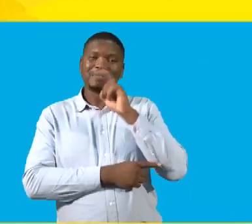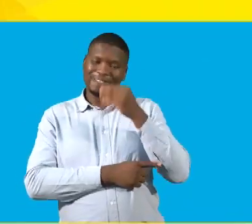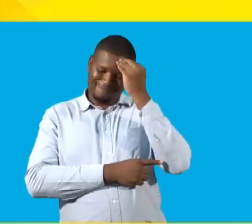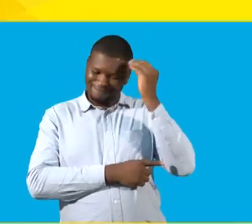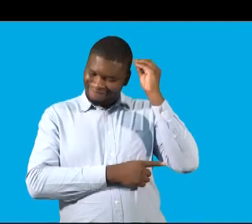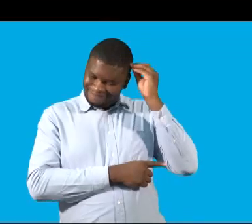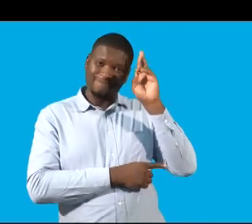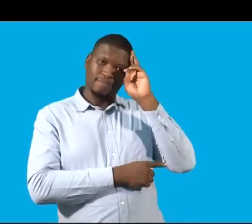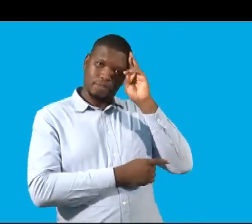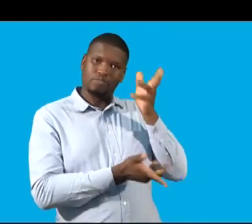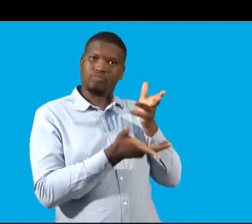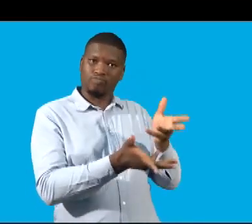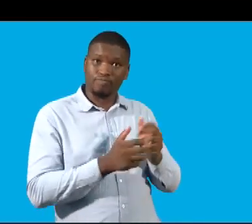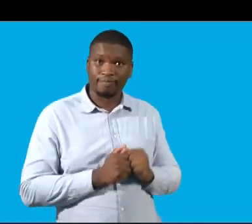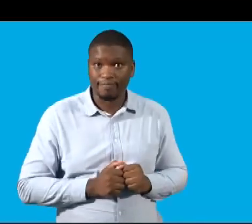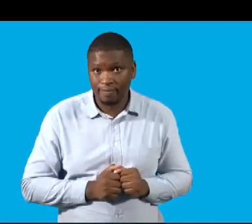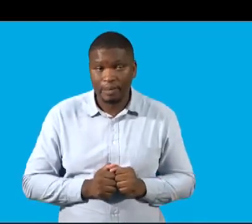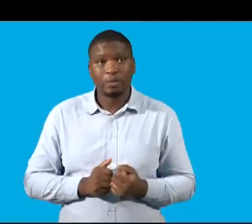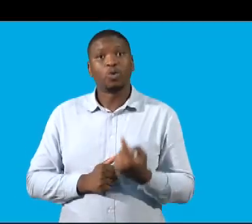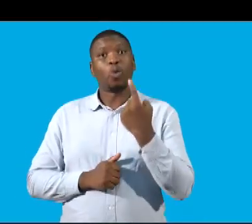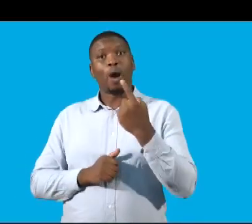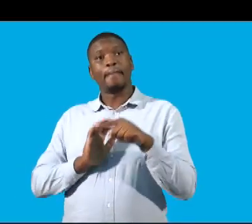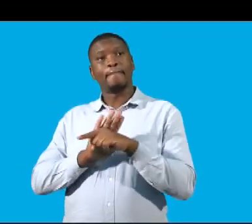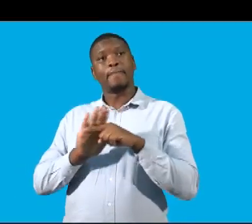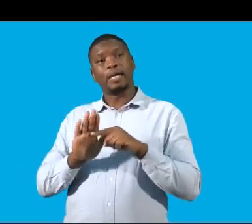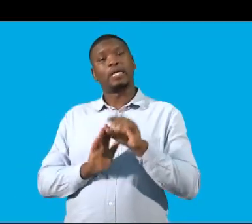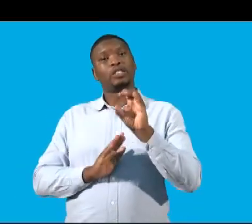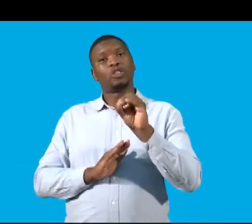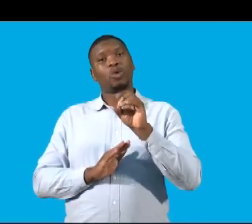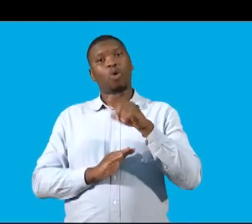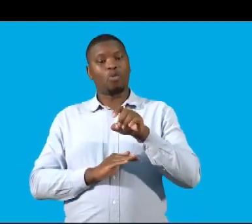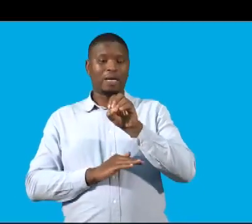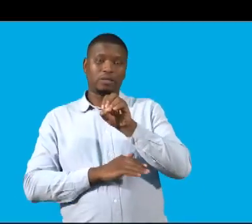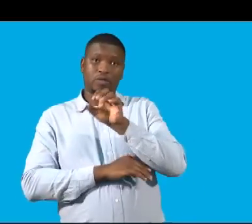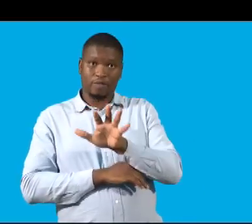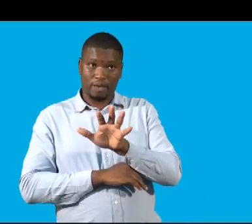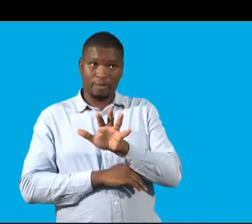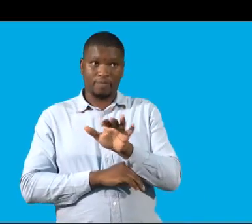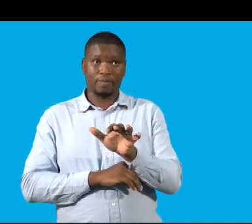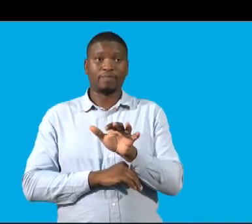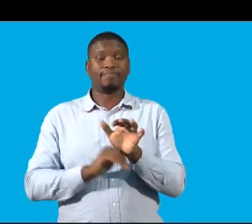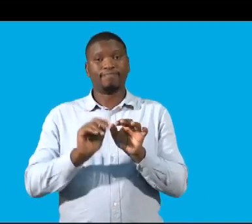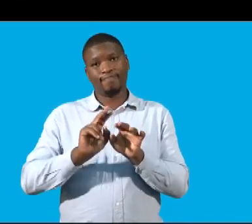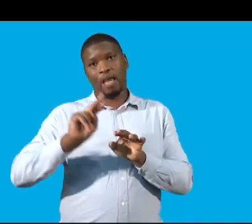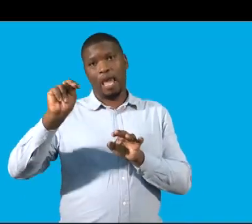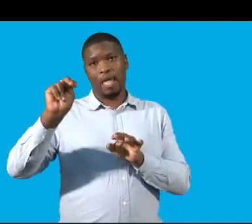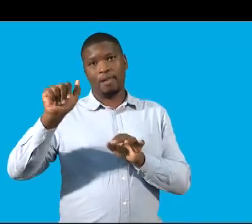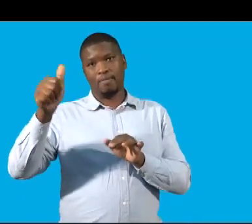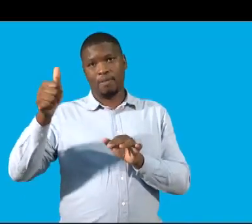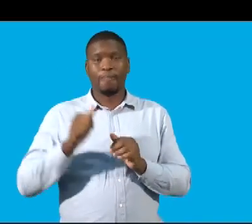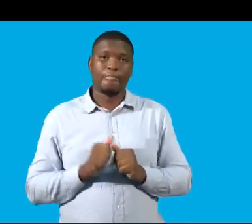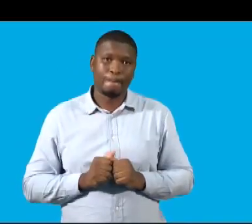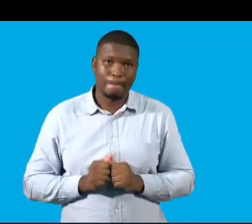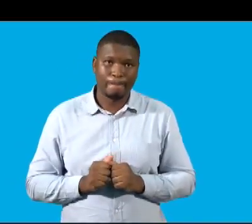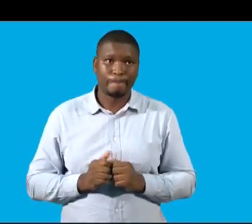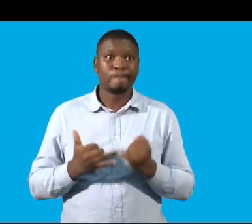So we just need to remember that. So that is going to be 1 minus 0.15, and that is going to be to the